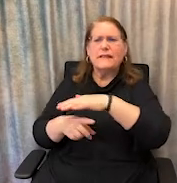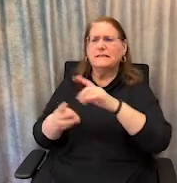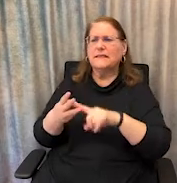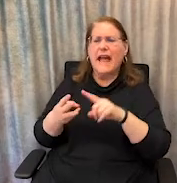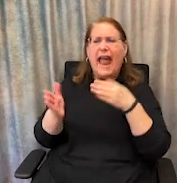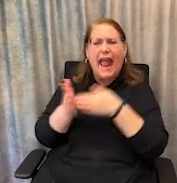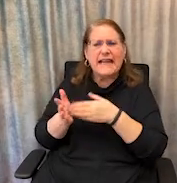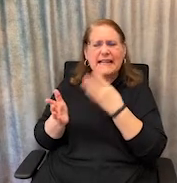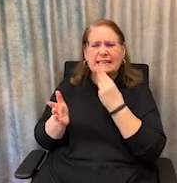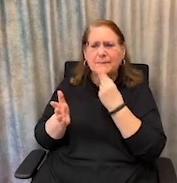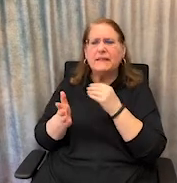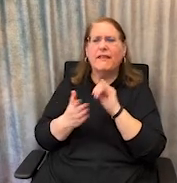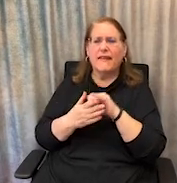that